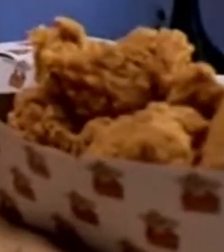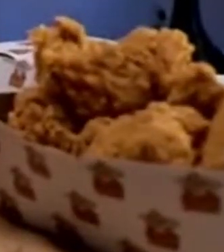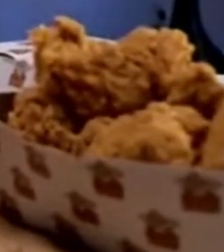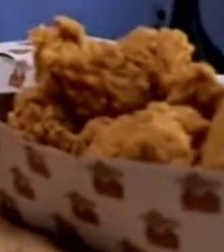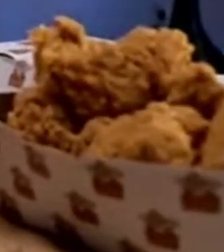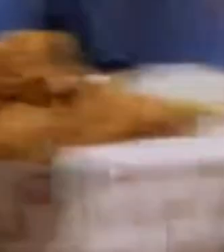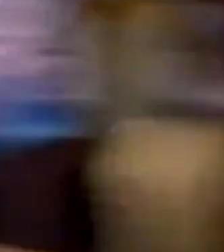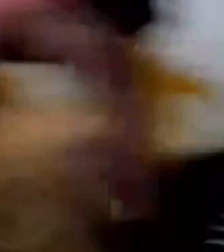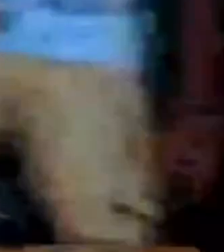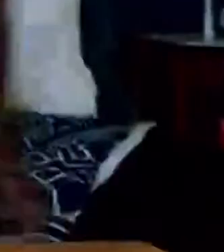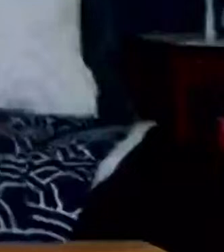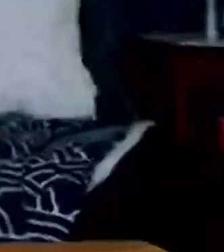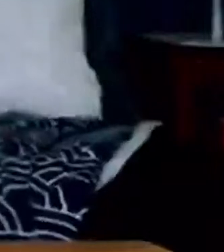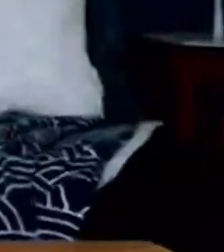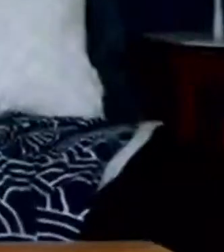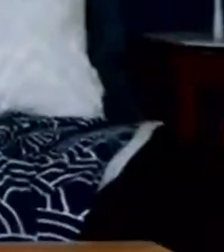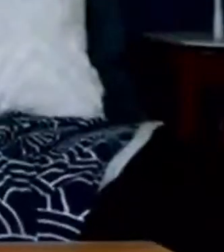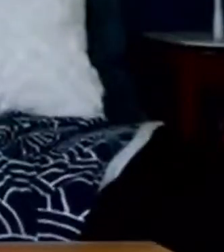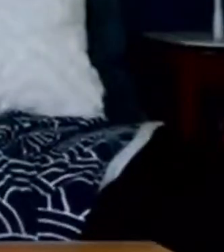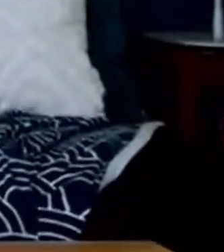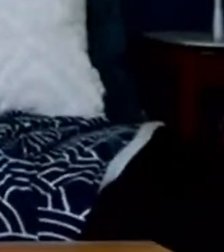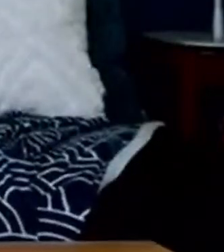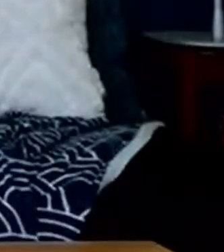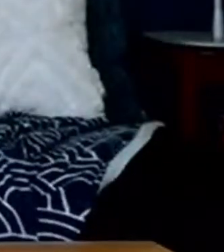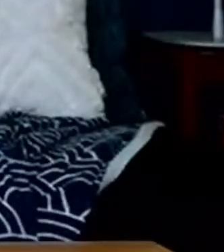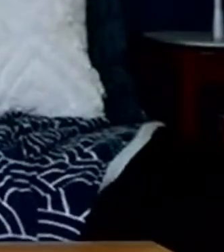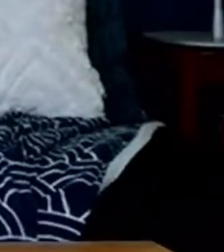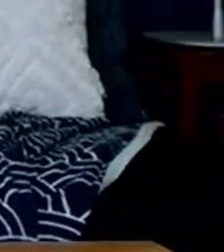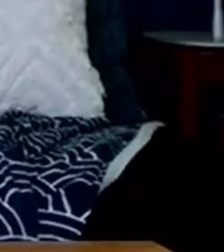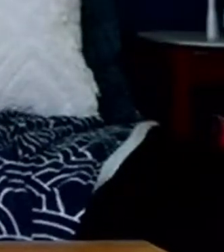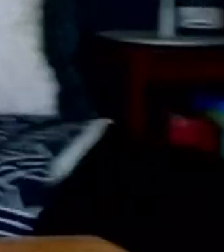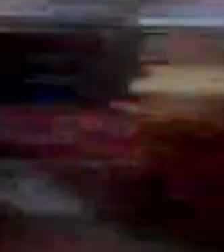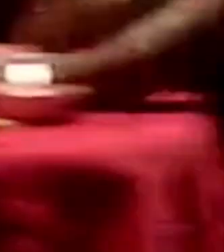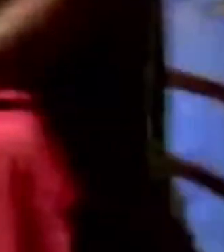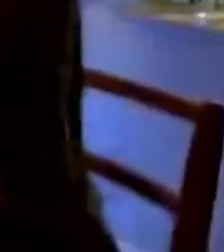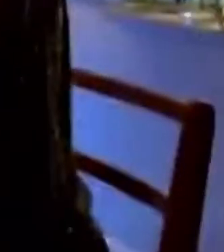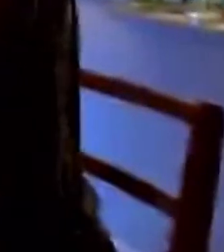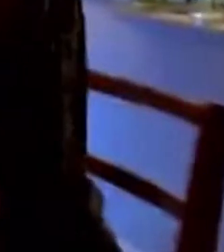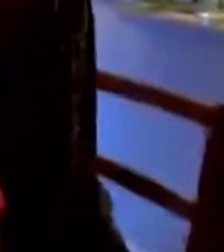just for you, how about entertainment for the whole family?